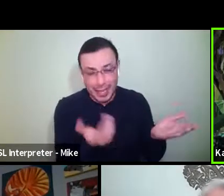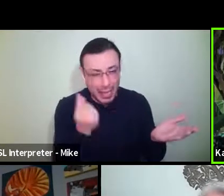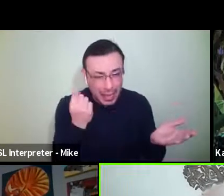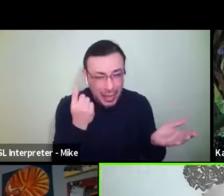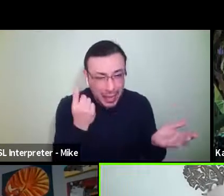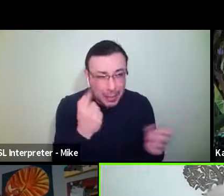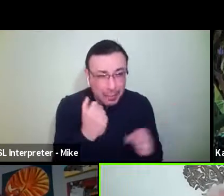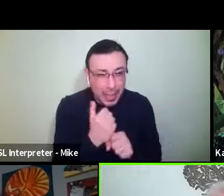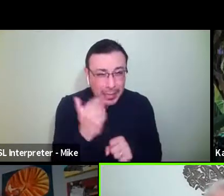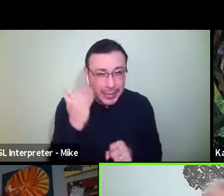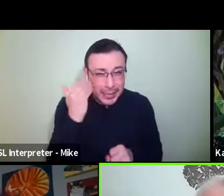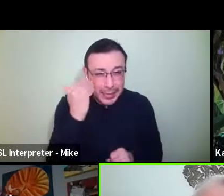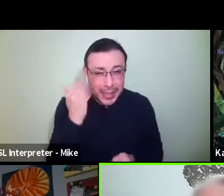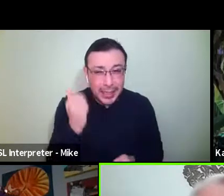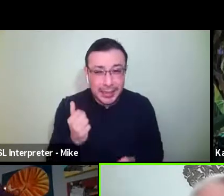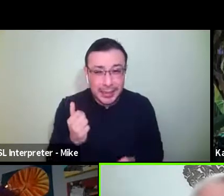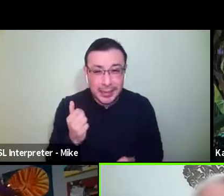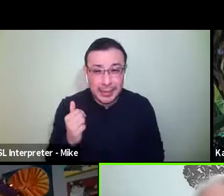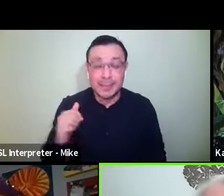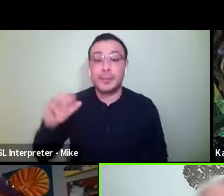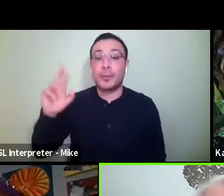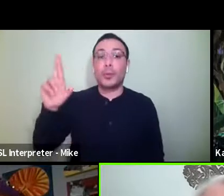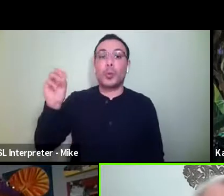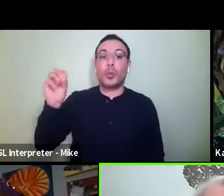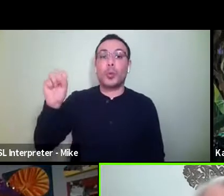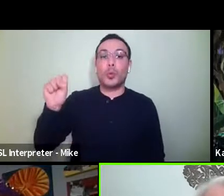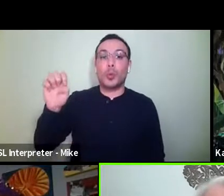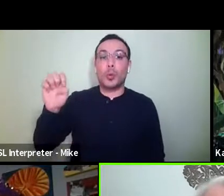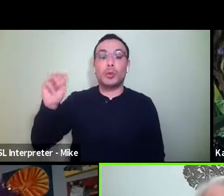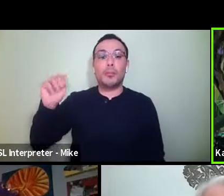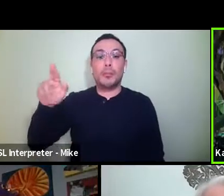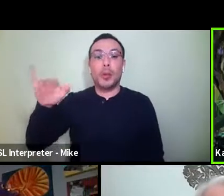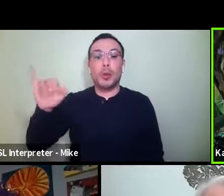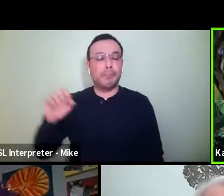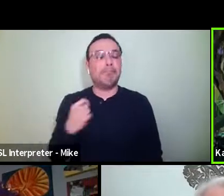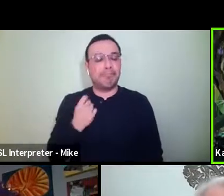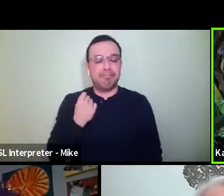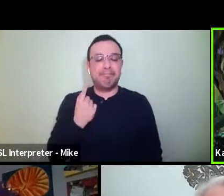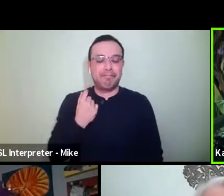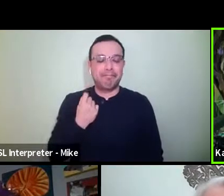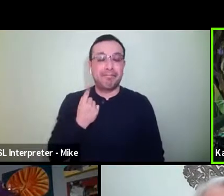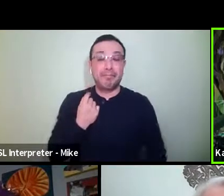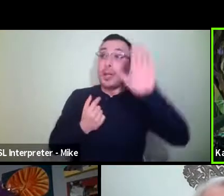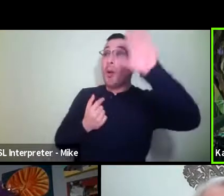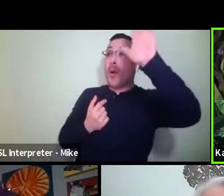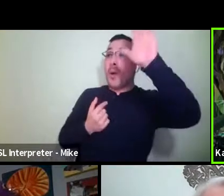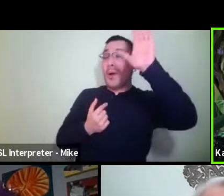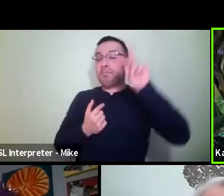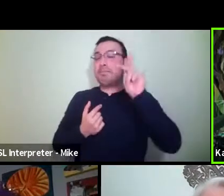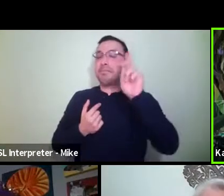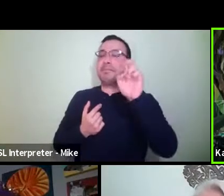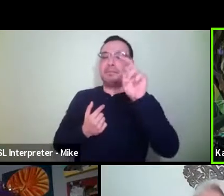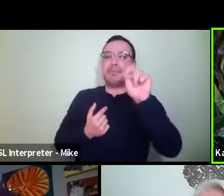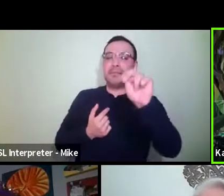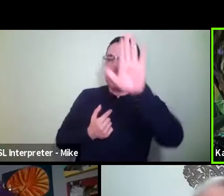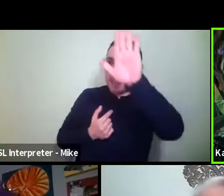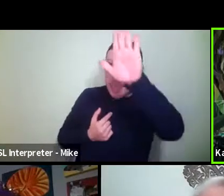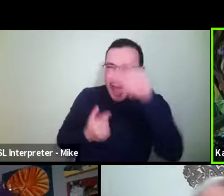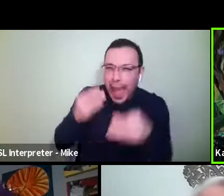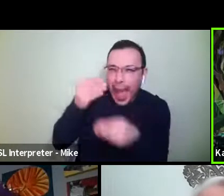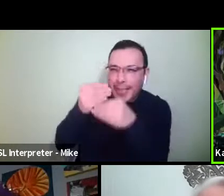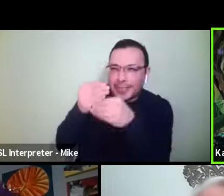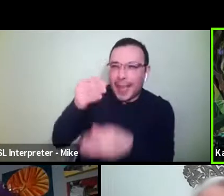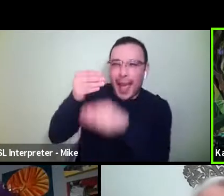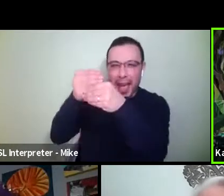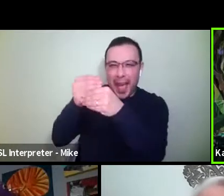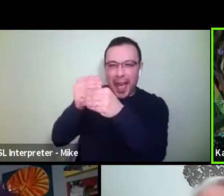okay? Please. Yeah. We have a bit more time. Just one small thought. You know, this was a